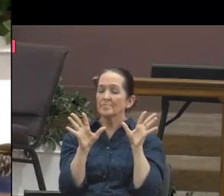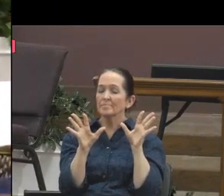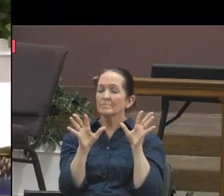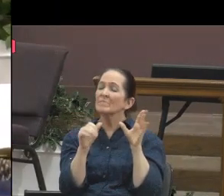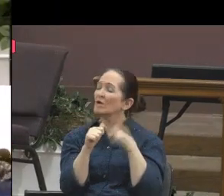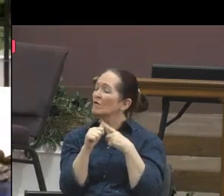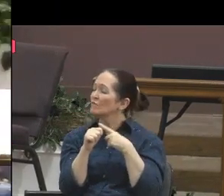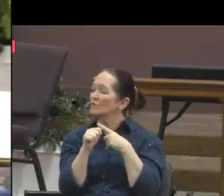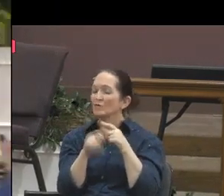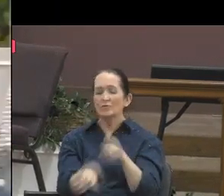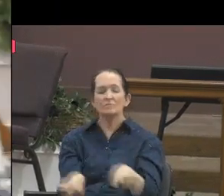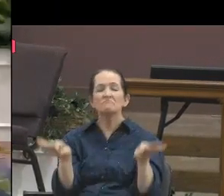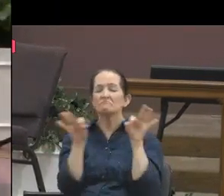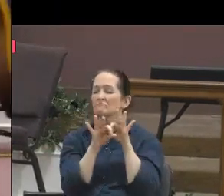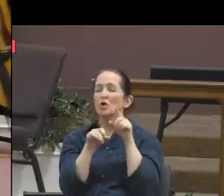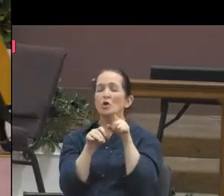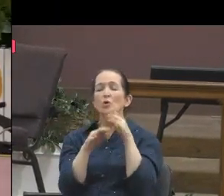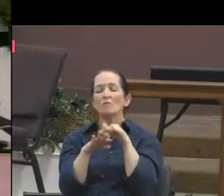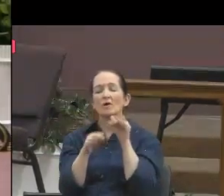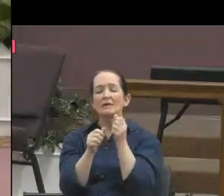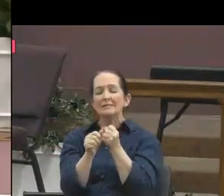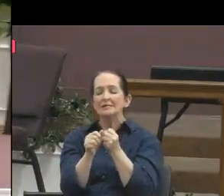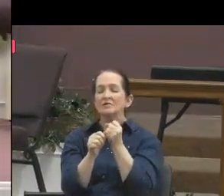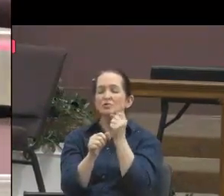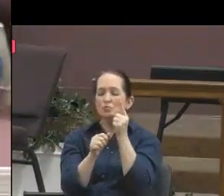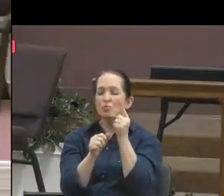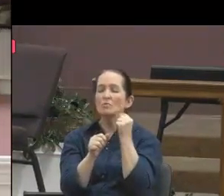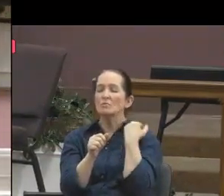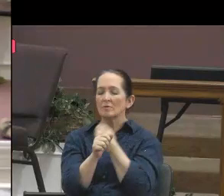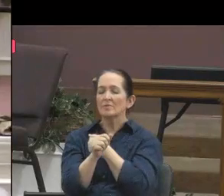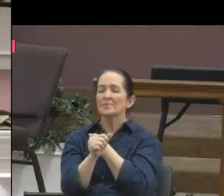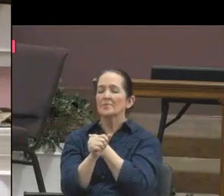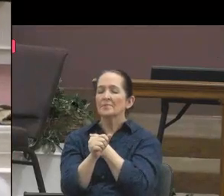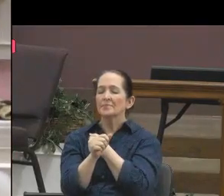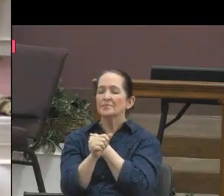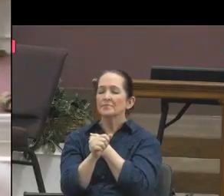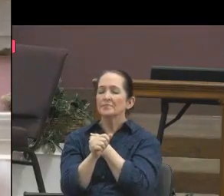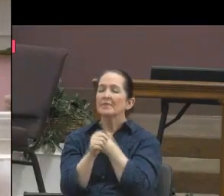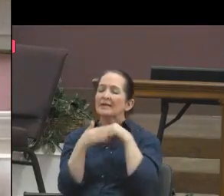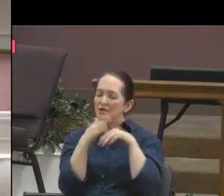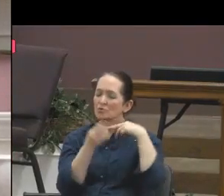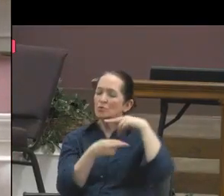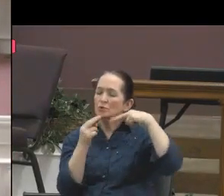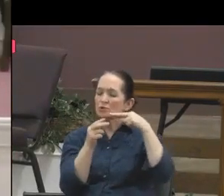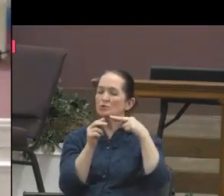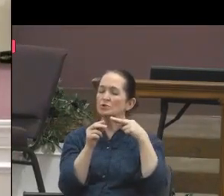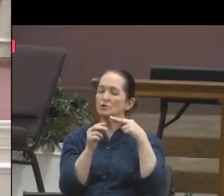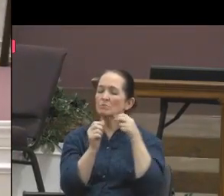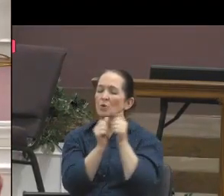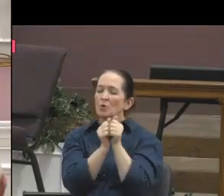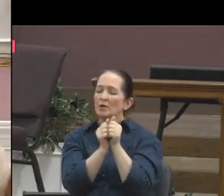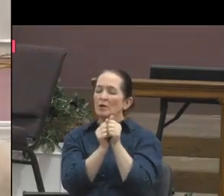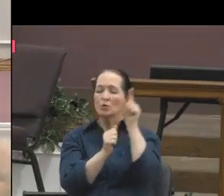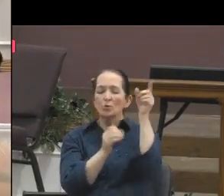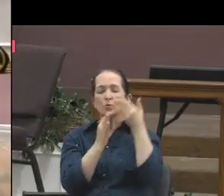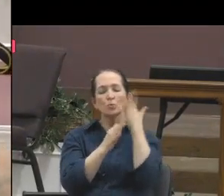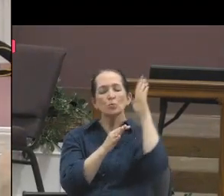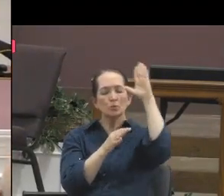First and foremost, You have called each and every single one of us into a relationship with You through Your